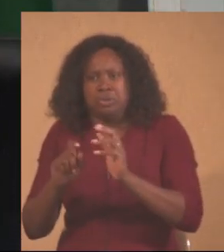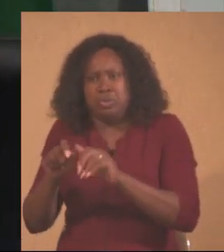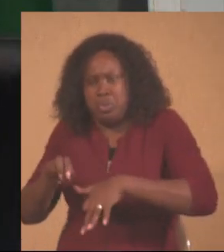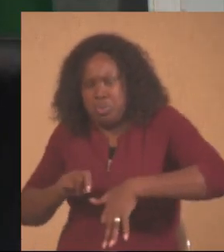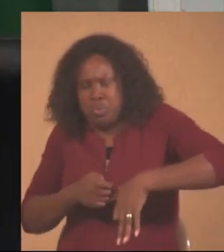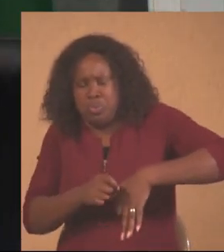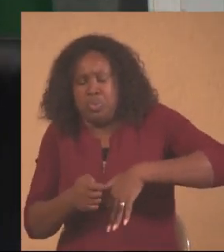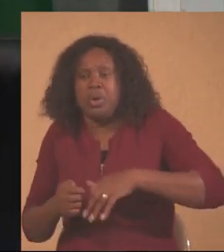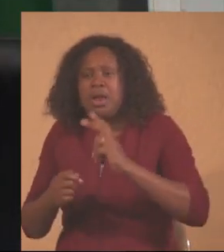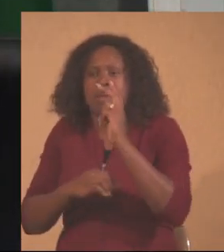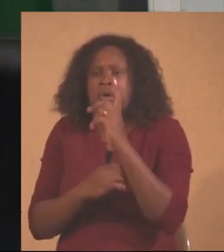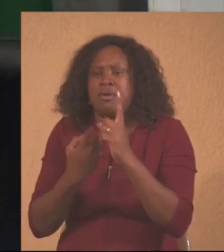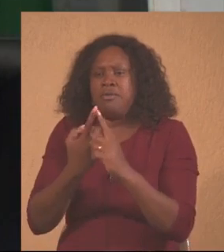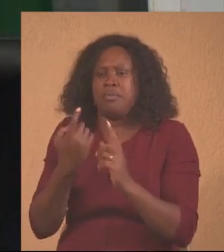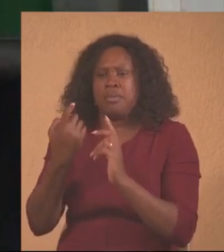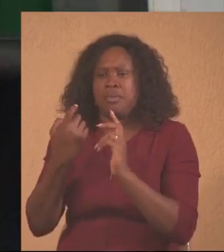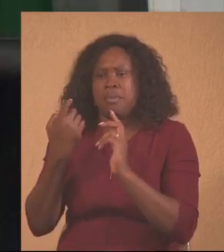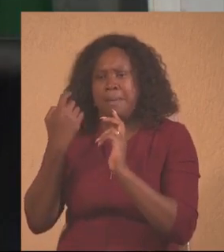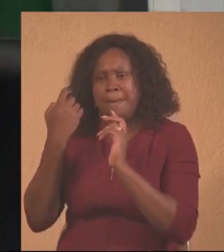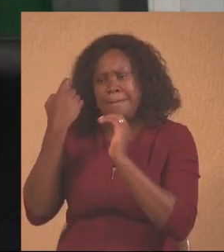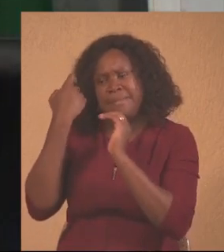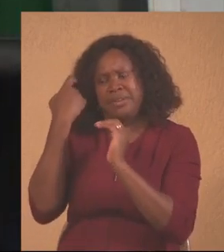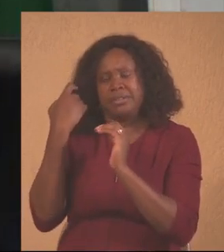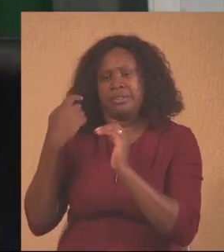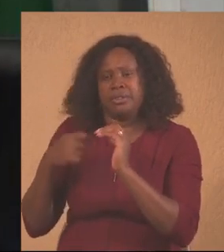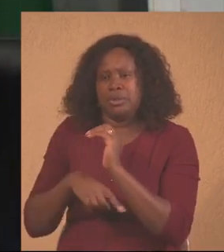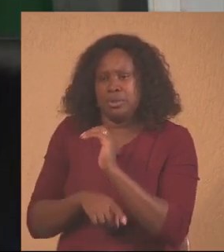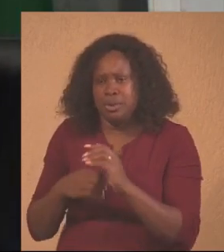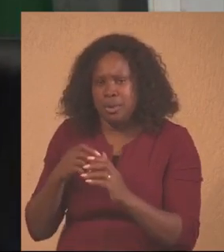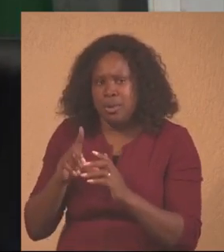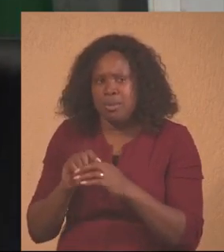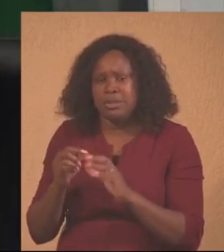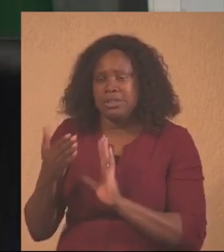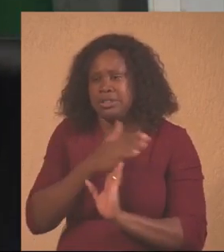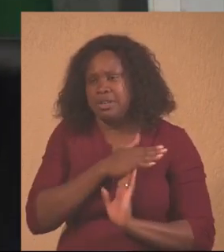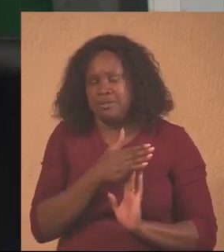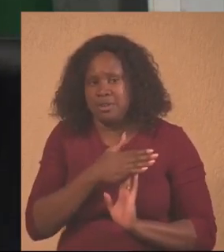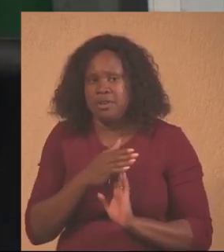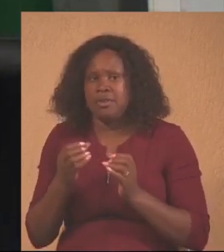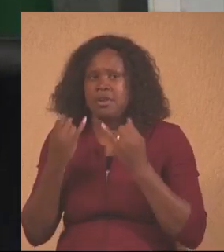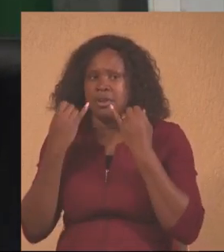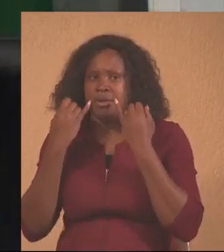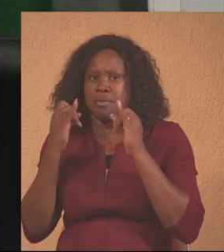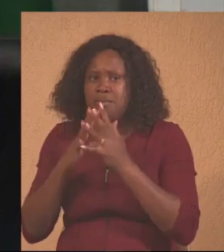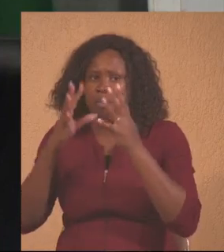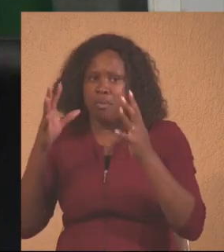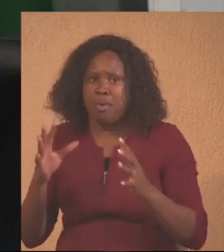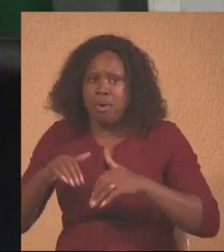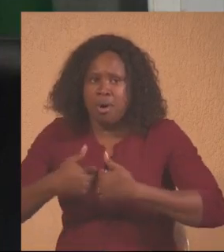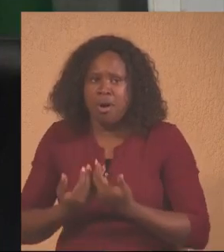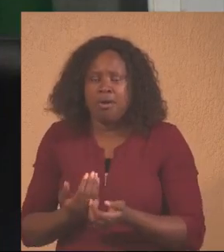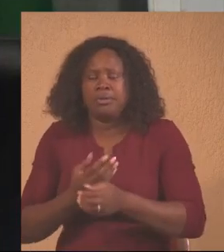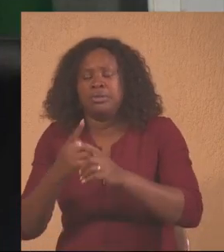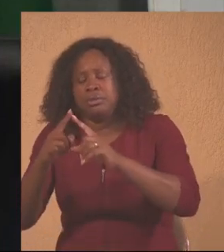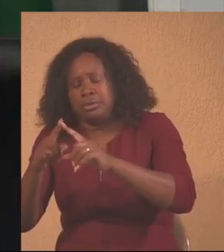by officials from the Ministry of Home Affairs and Safety and Security to give us more information on how the